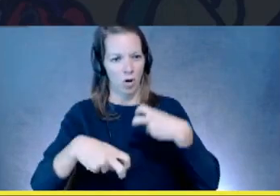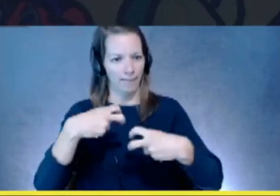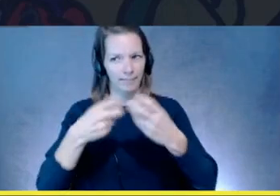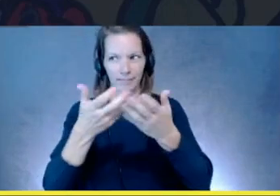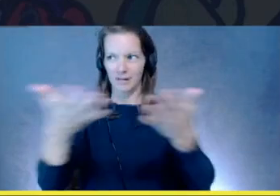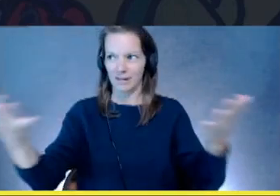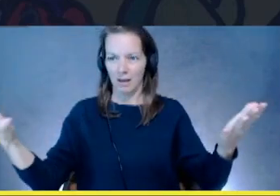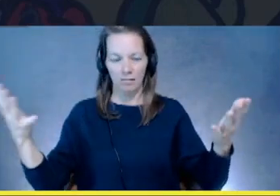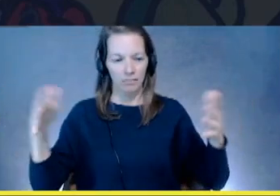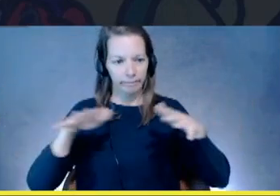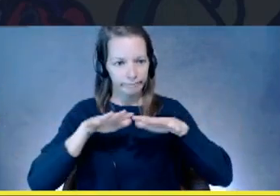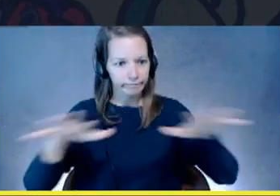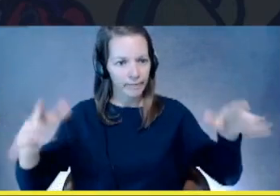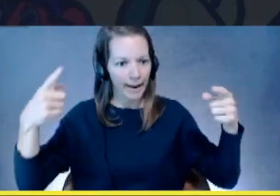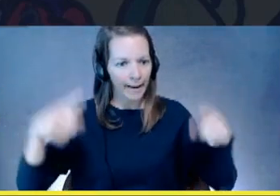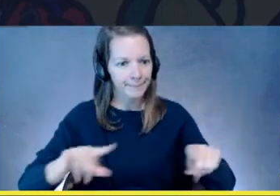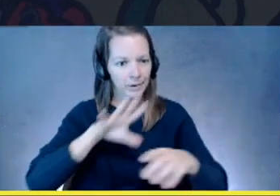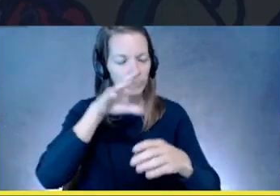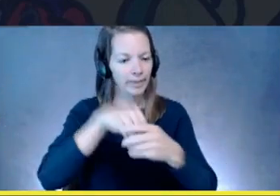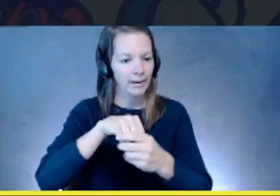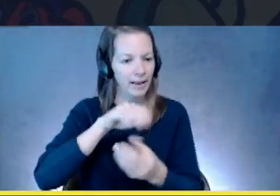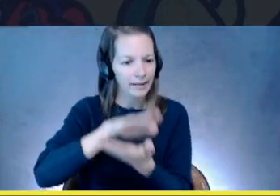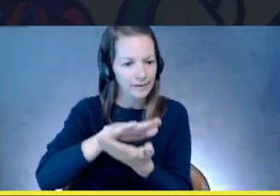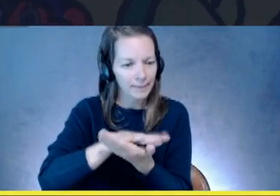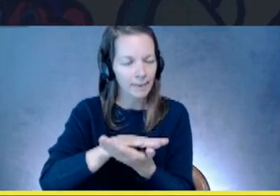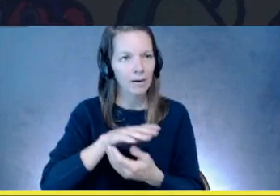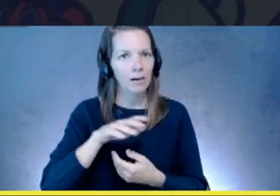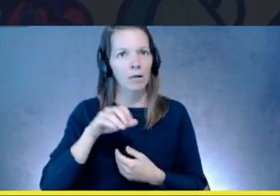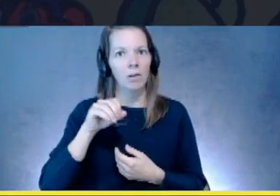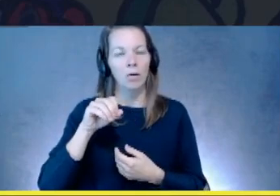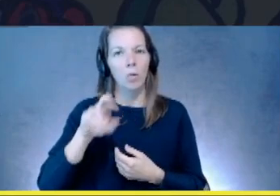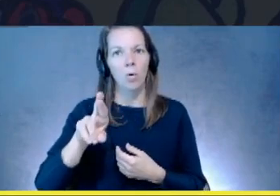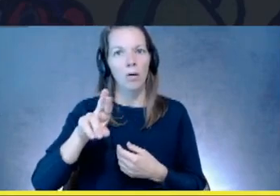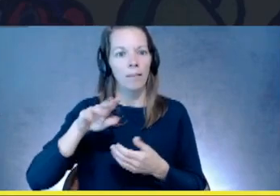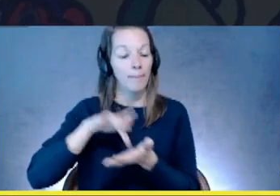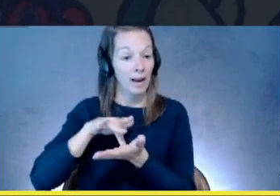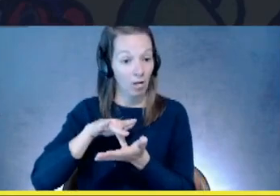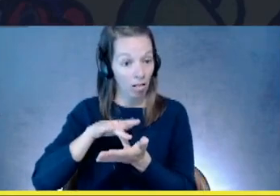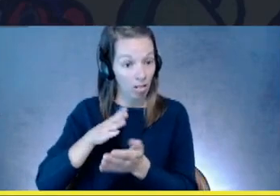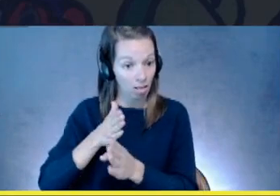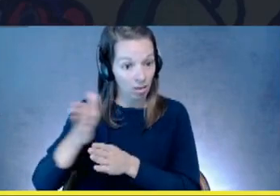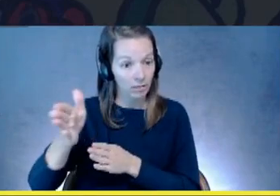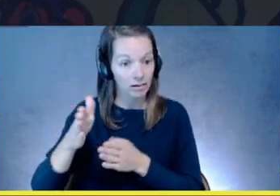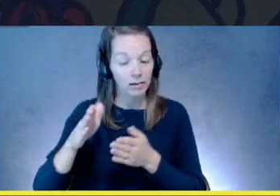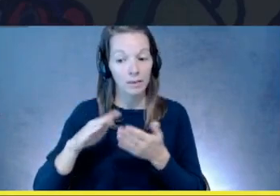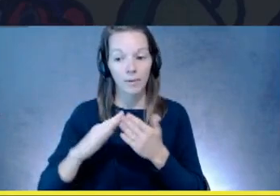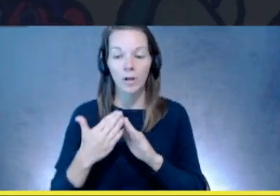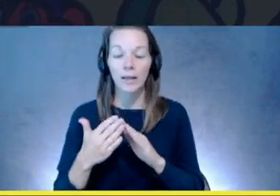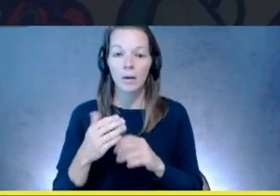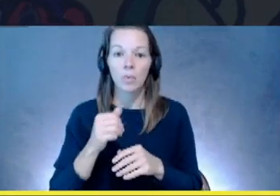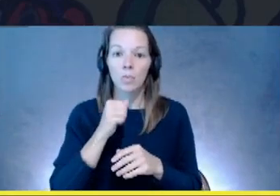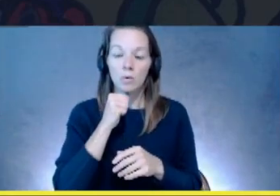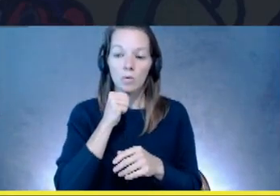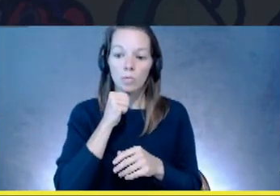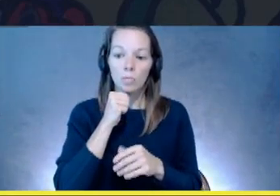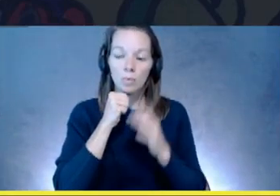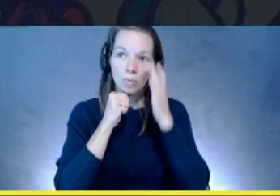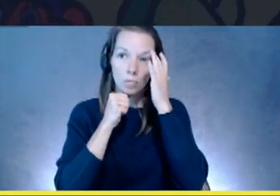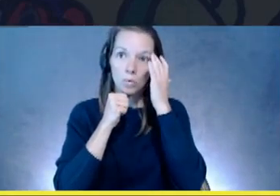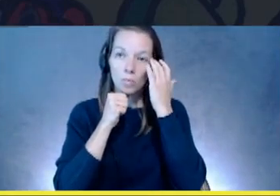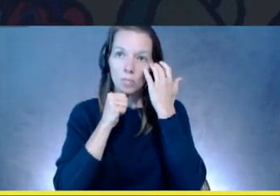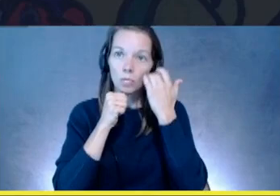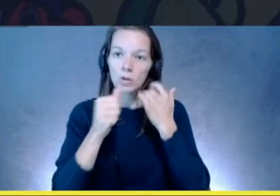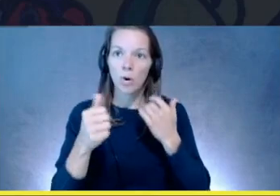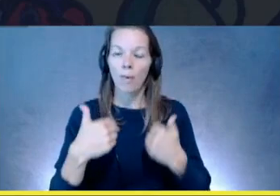academia and the medical community. We don't have a intact